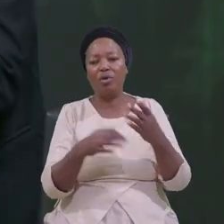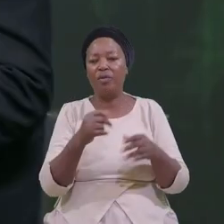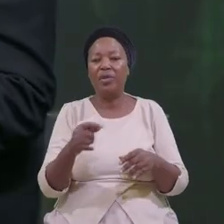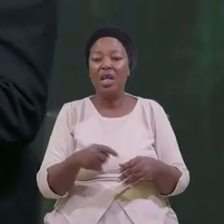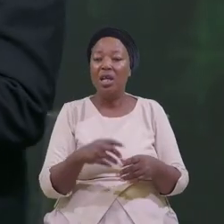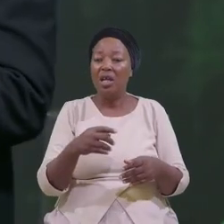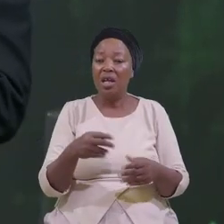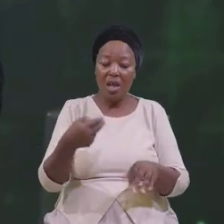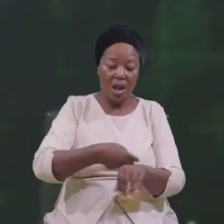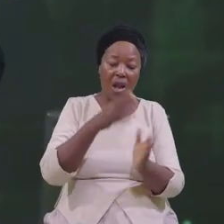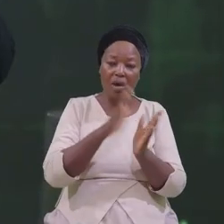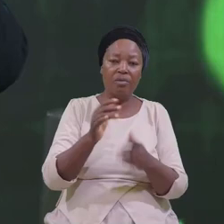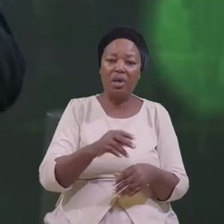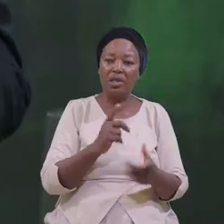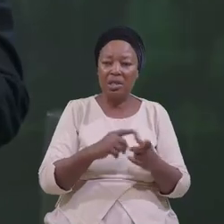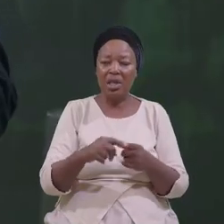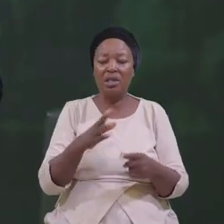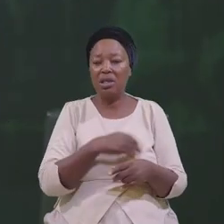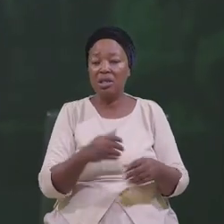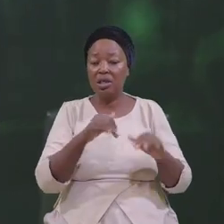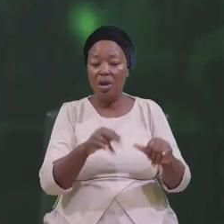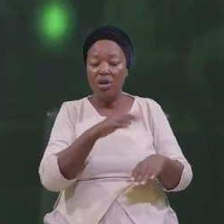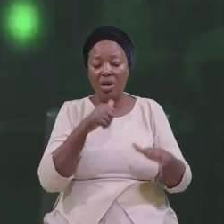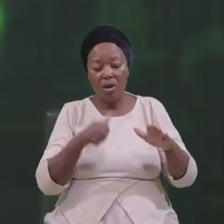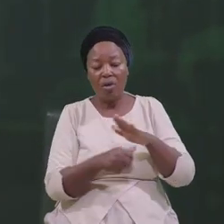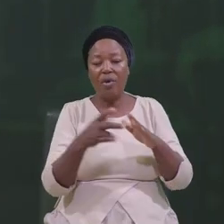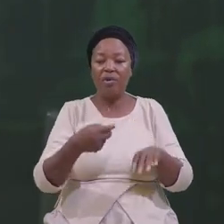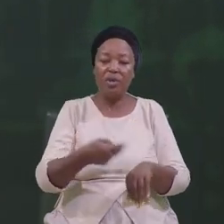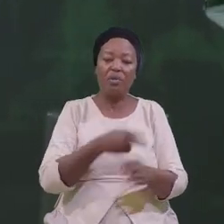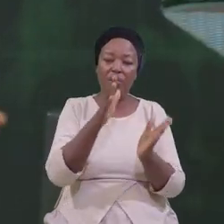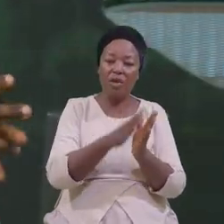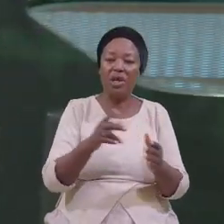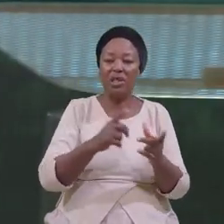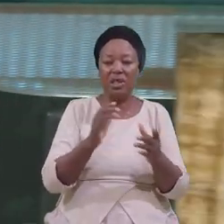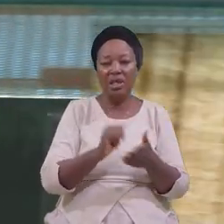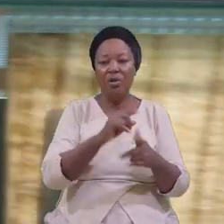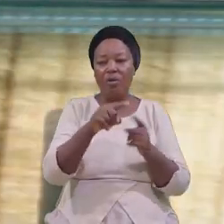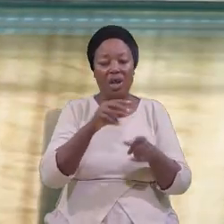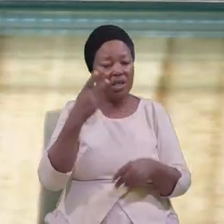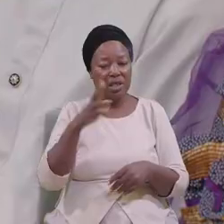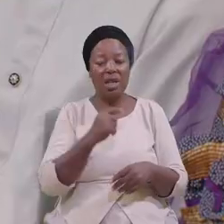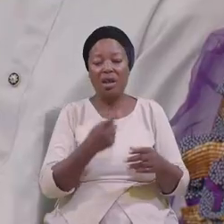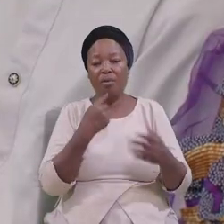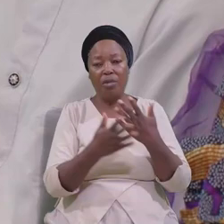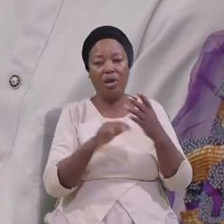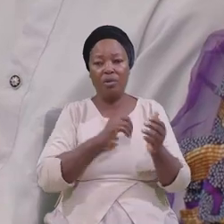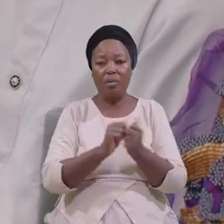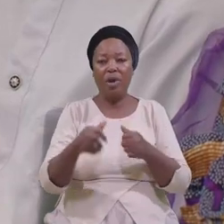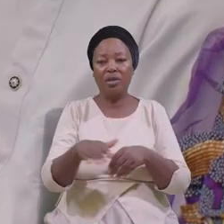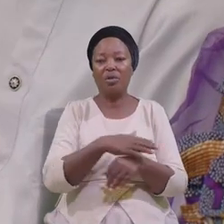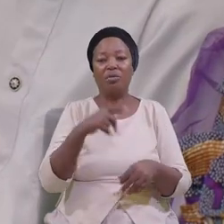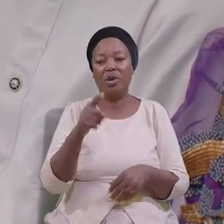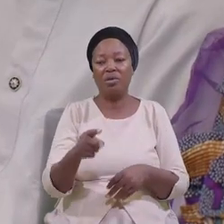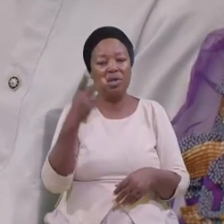of the blood. He says, when I see the blood, I will pass over you. Look at verse 50 there. In